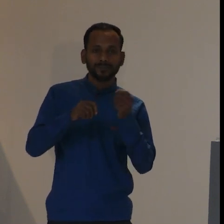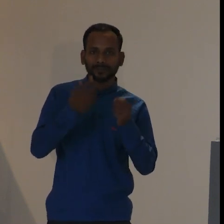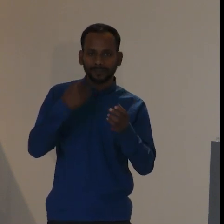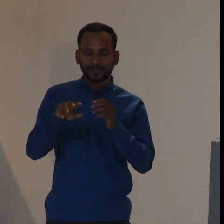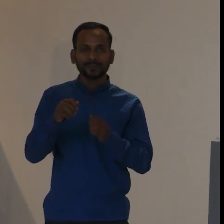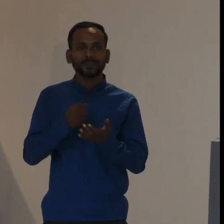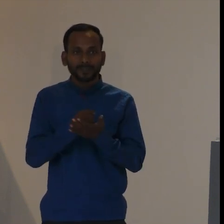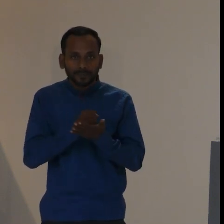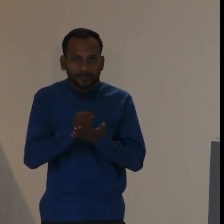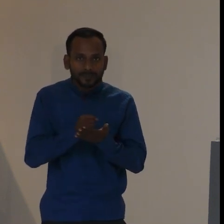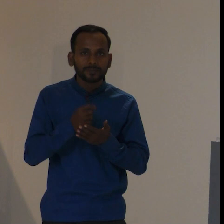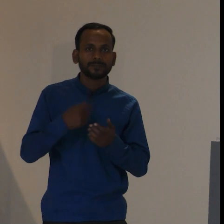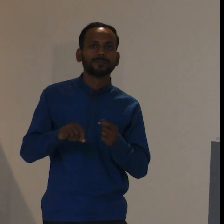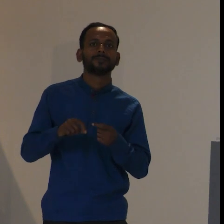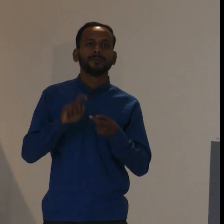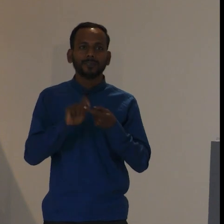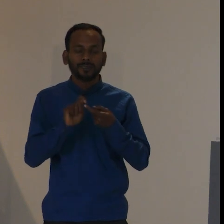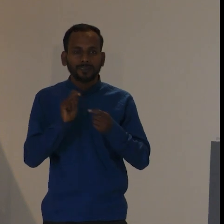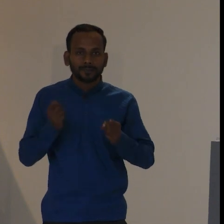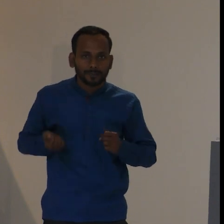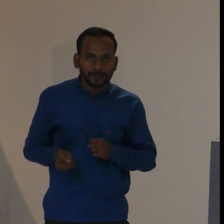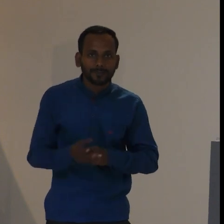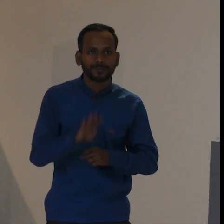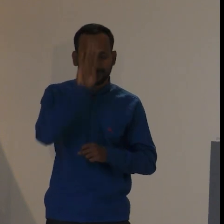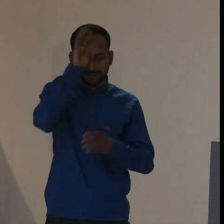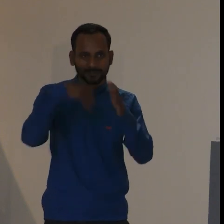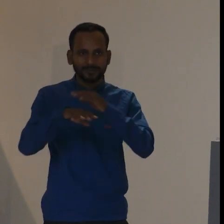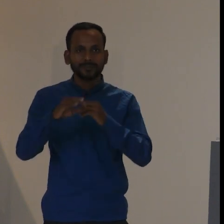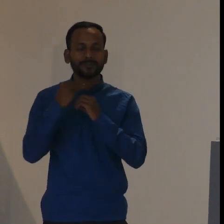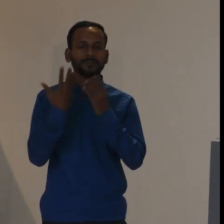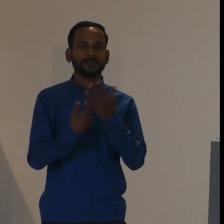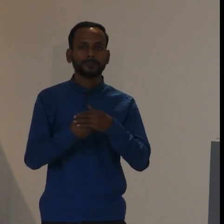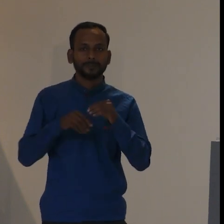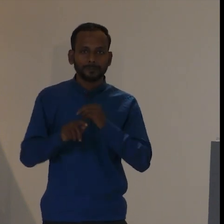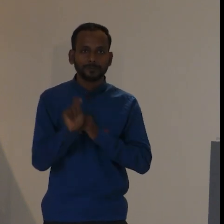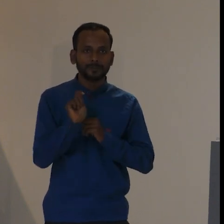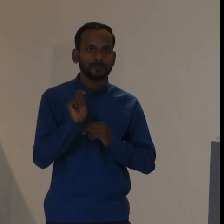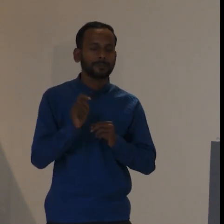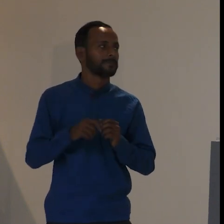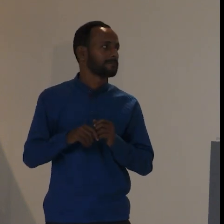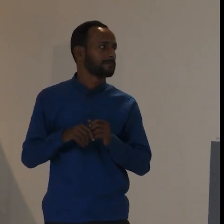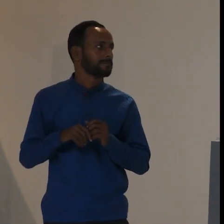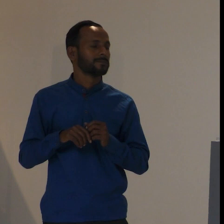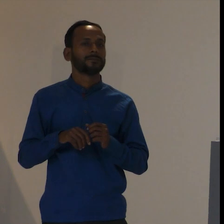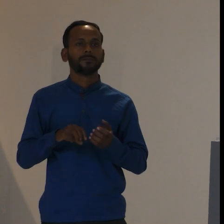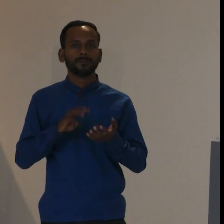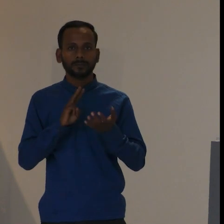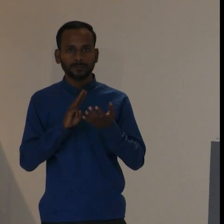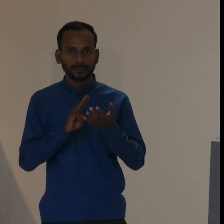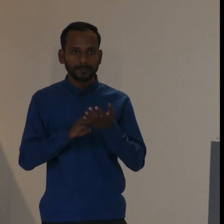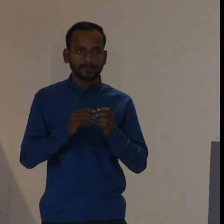come back, and was employed by the royal family, the Mysore royal family, to develop maternal health and medicine